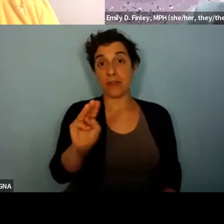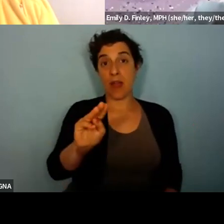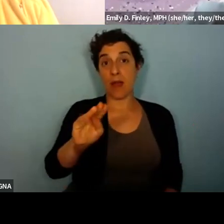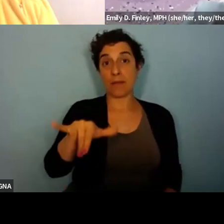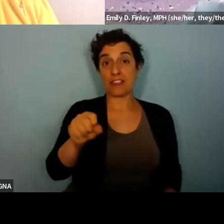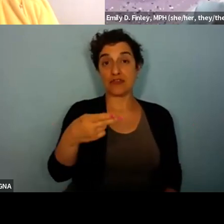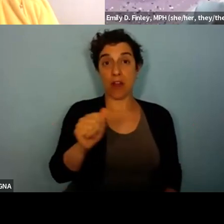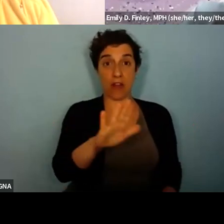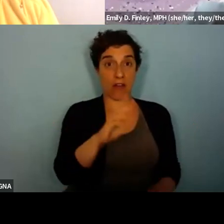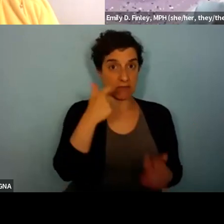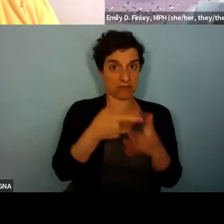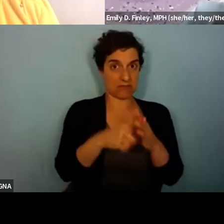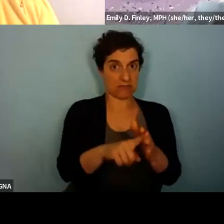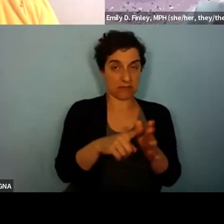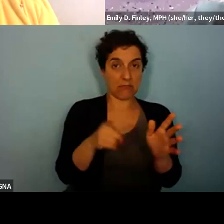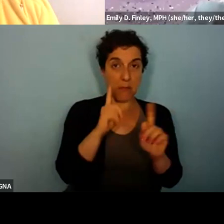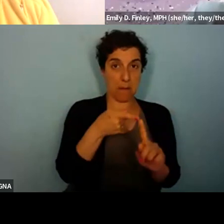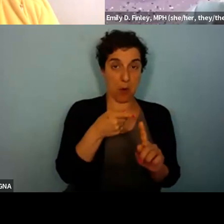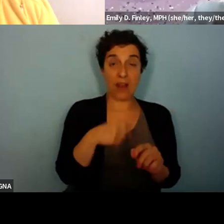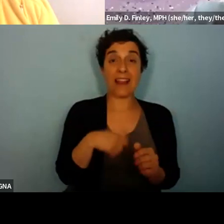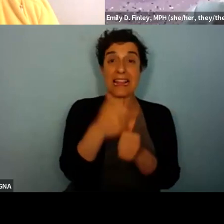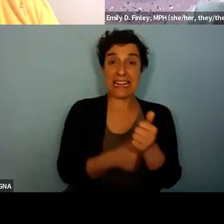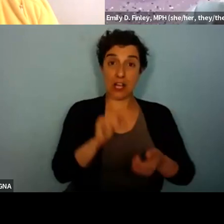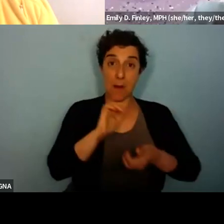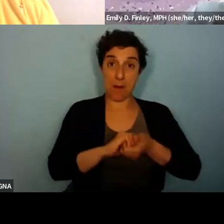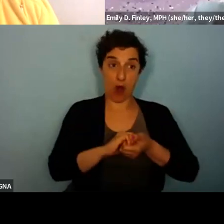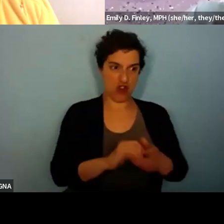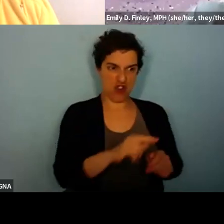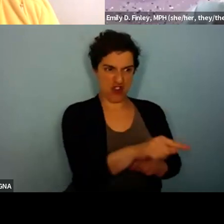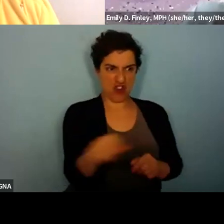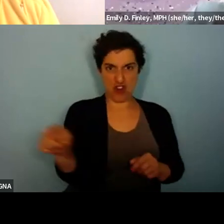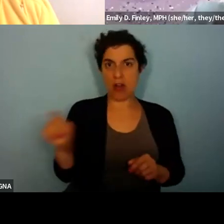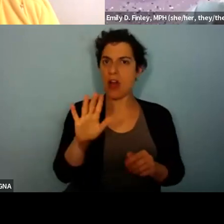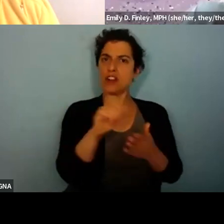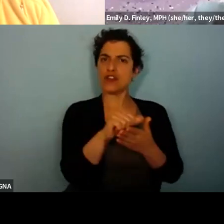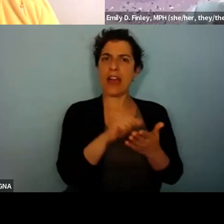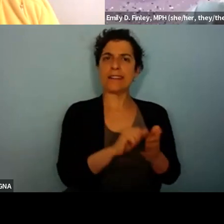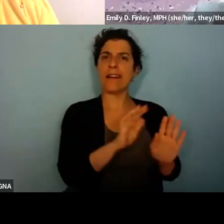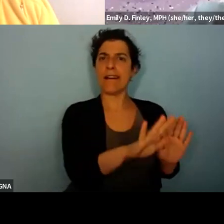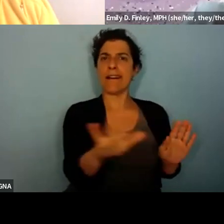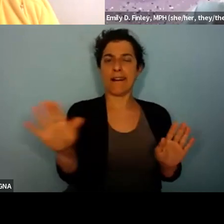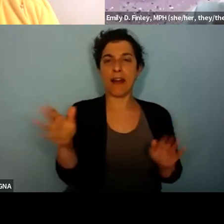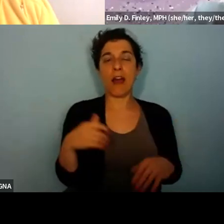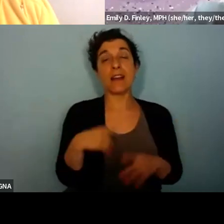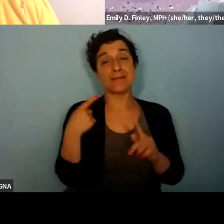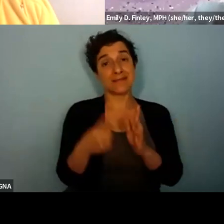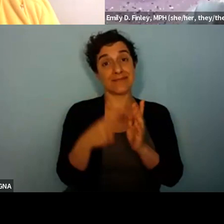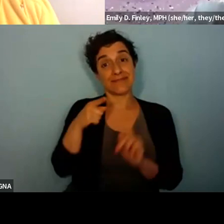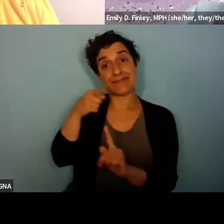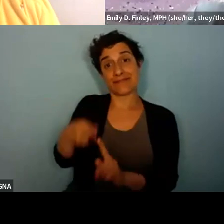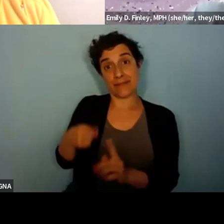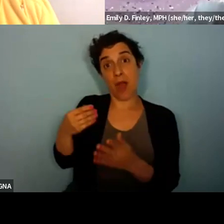like, what is the agenda of each of the partners? And when it comes to budgeting, not to put a blanket statement over